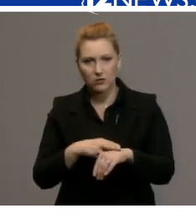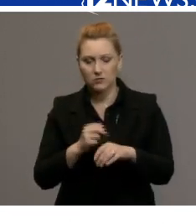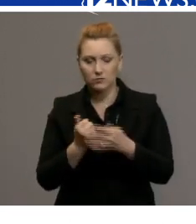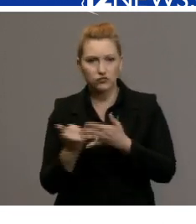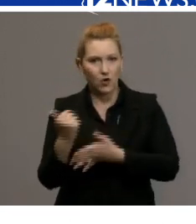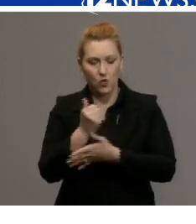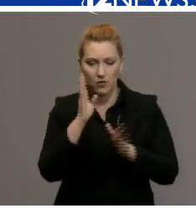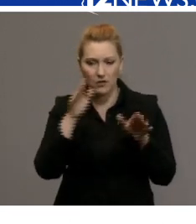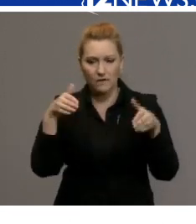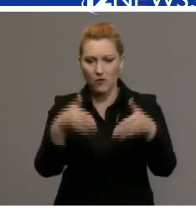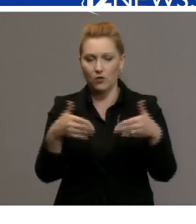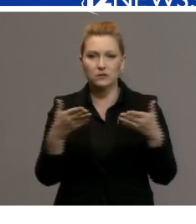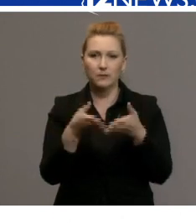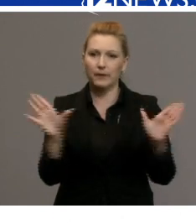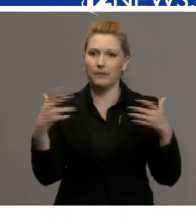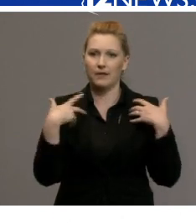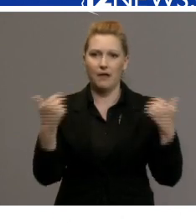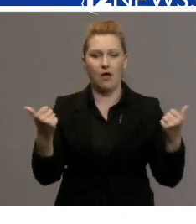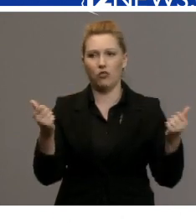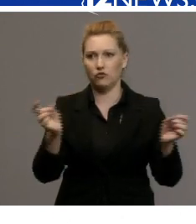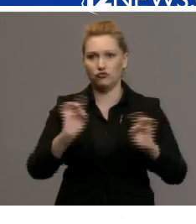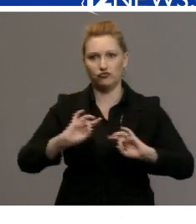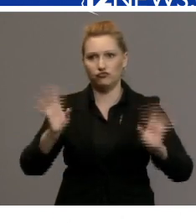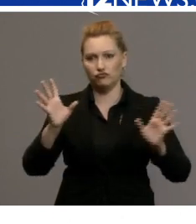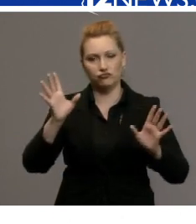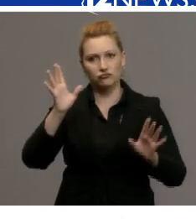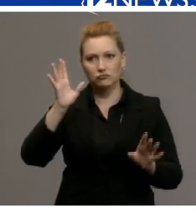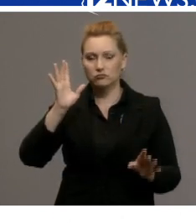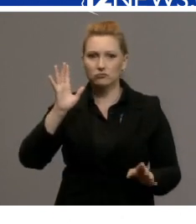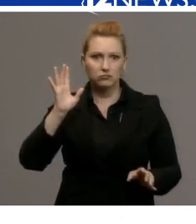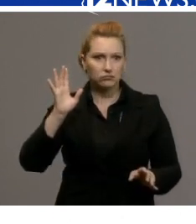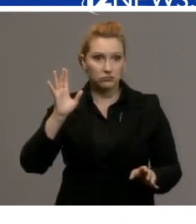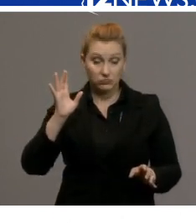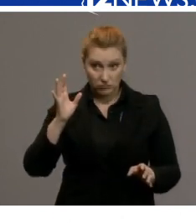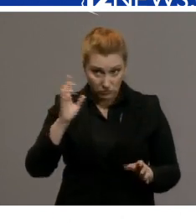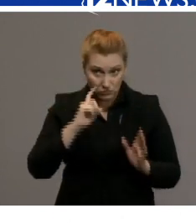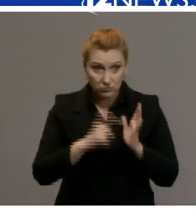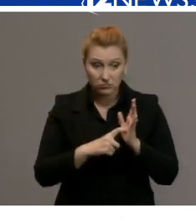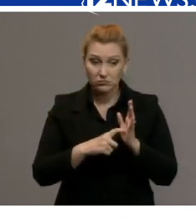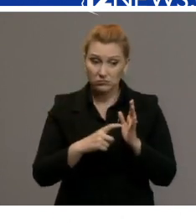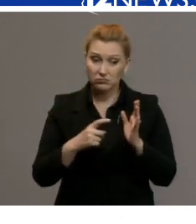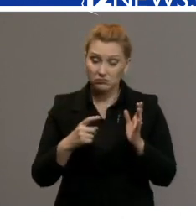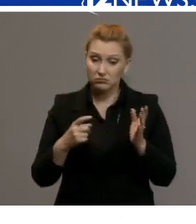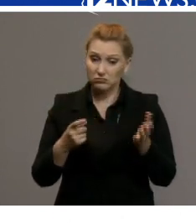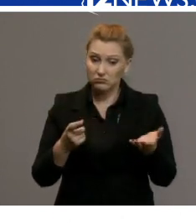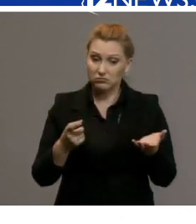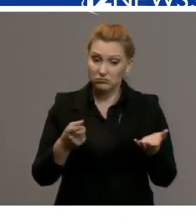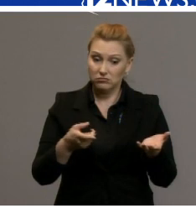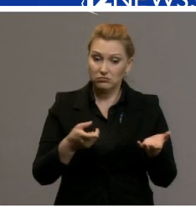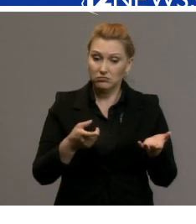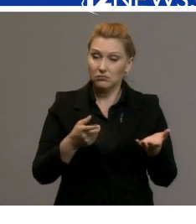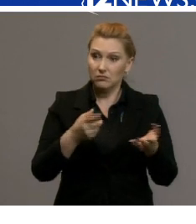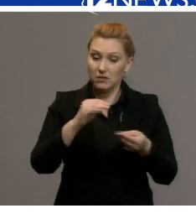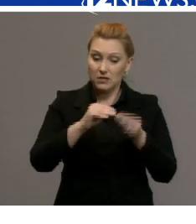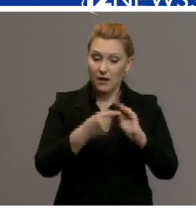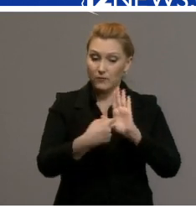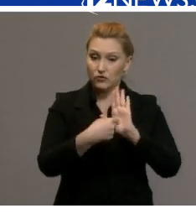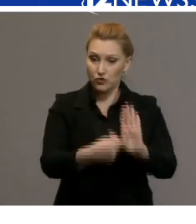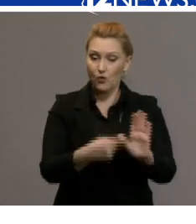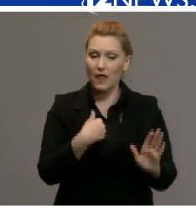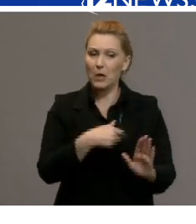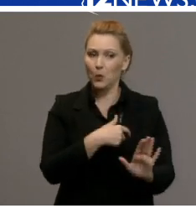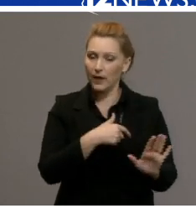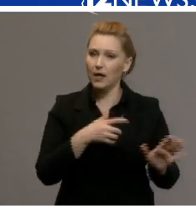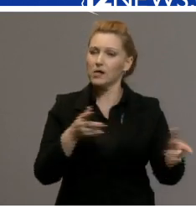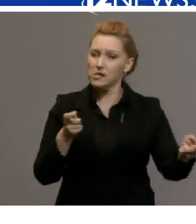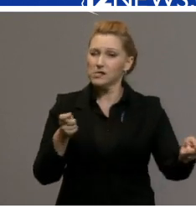Arizona. You can see from where our numbers are, we have our arms around it in terms of a spike or a way